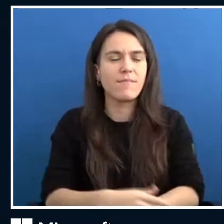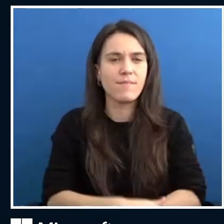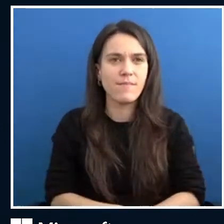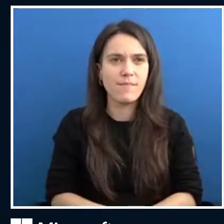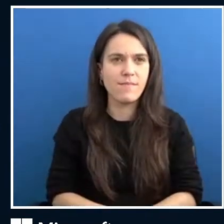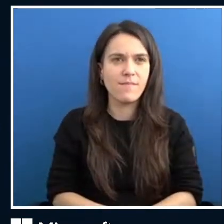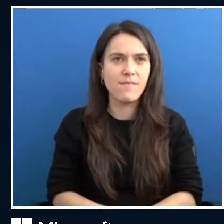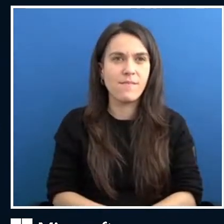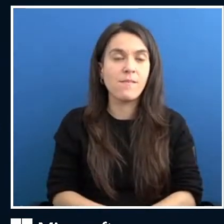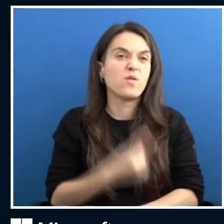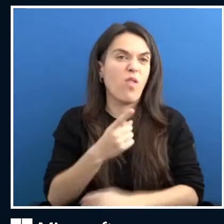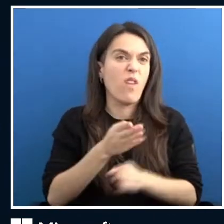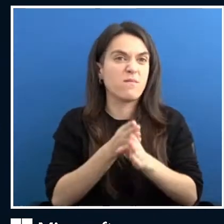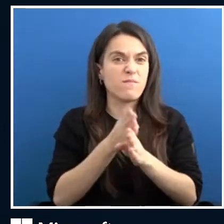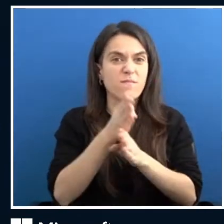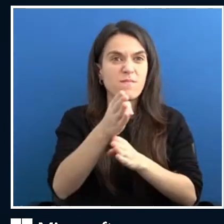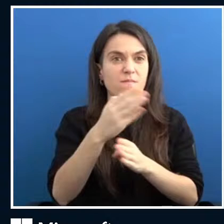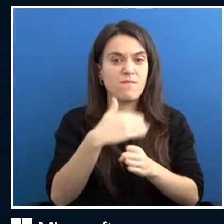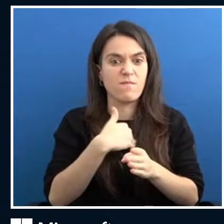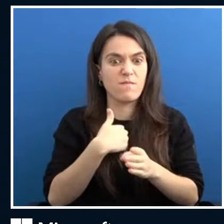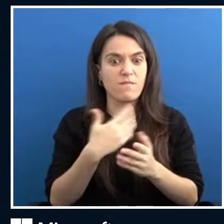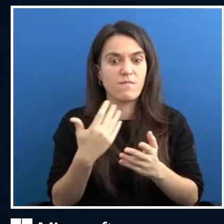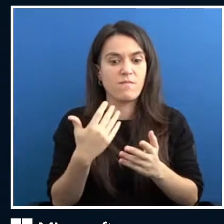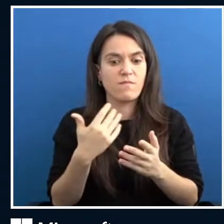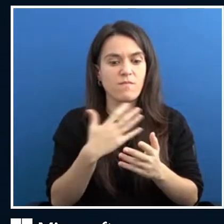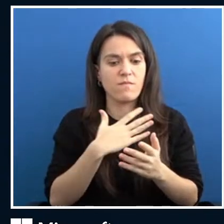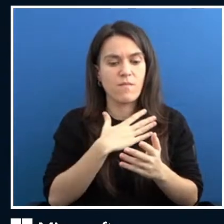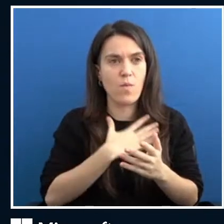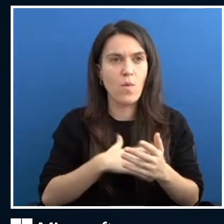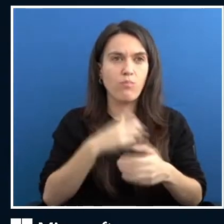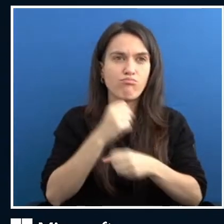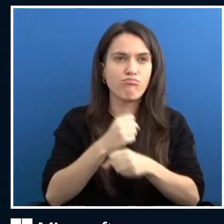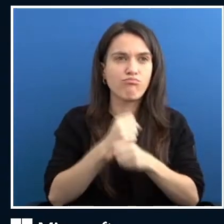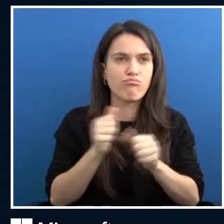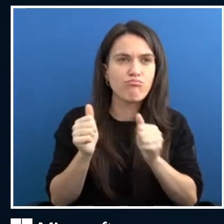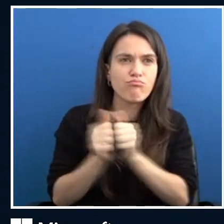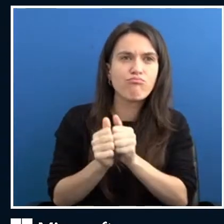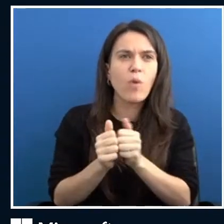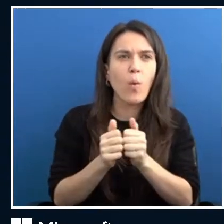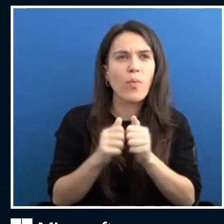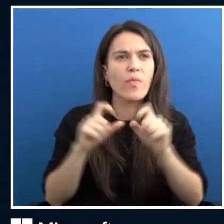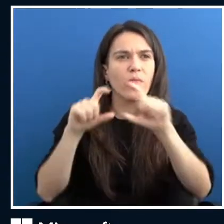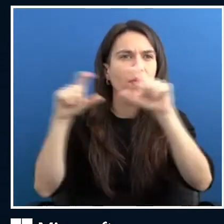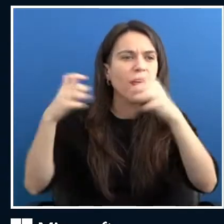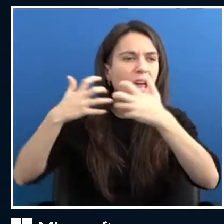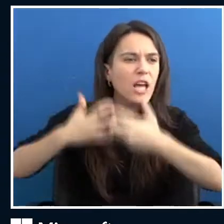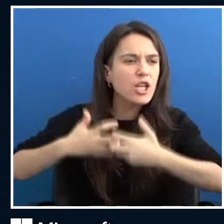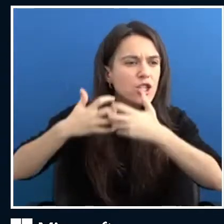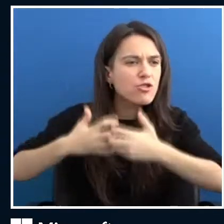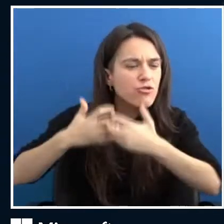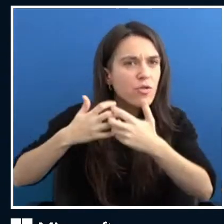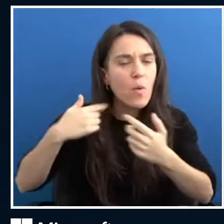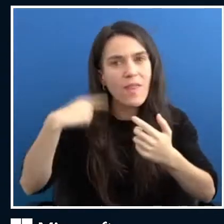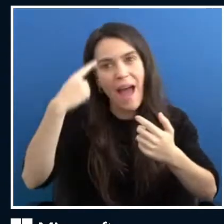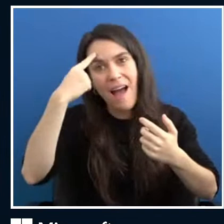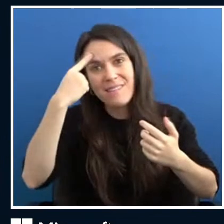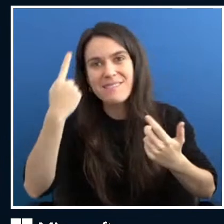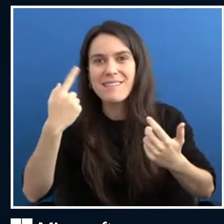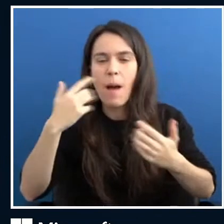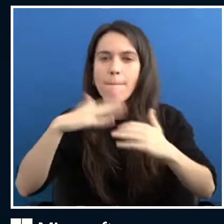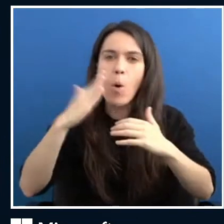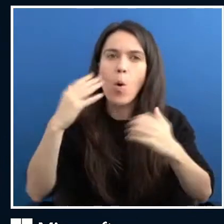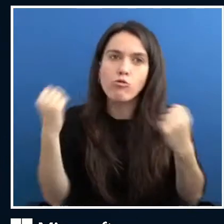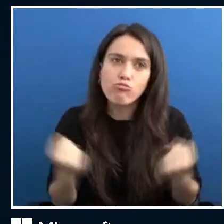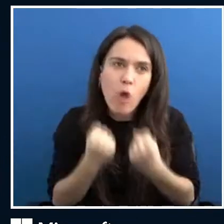that's also been kind of the way we work so closely with industry, sort of working on this whole idea of taking things practically, putting them in